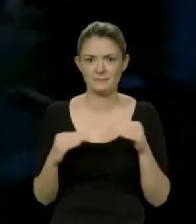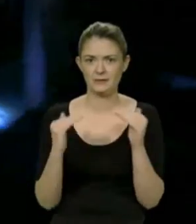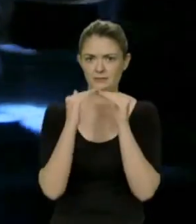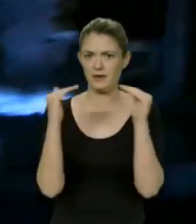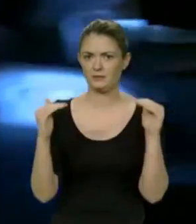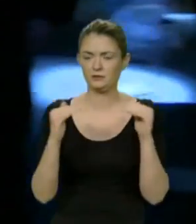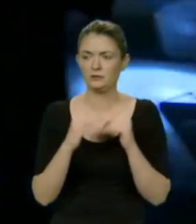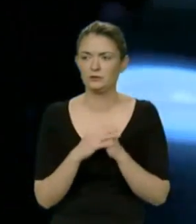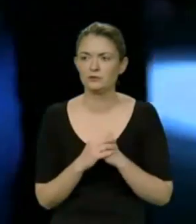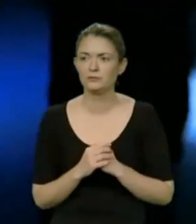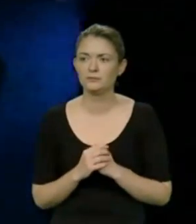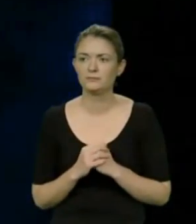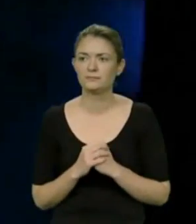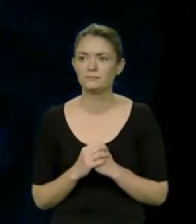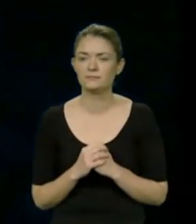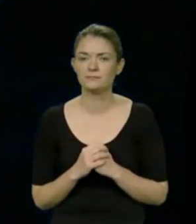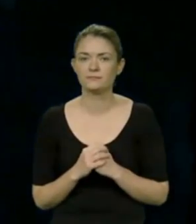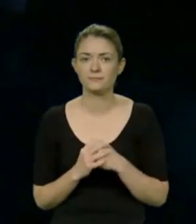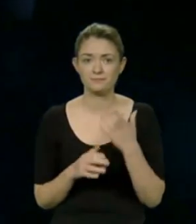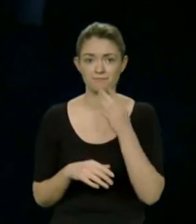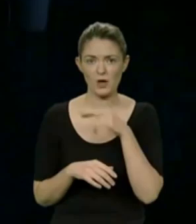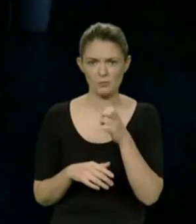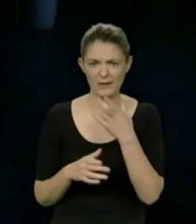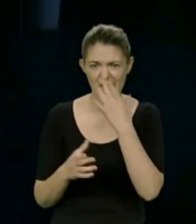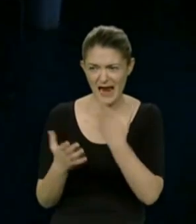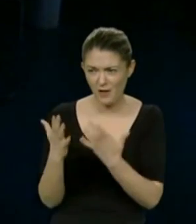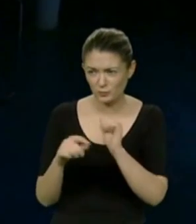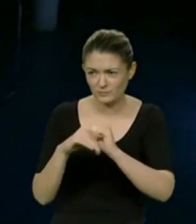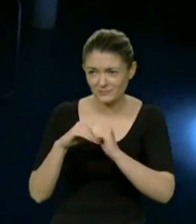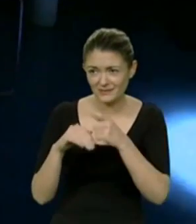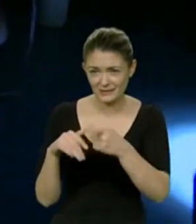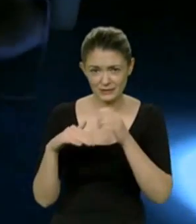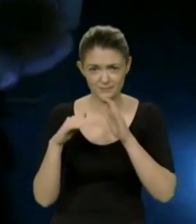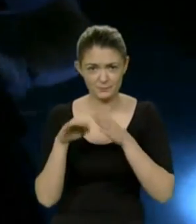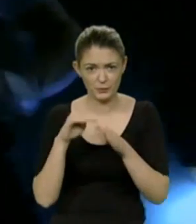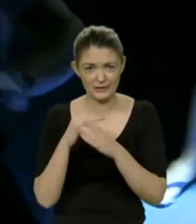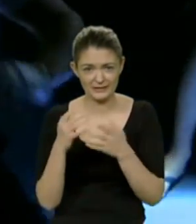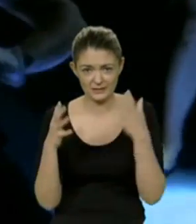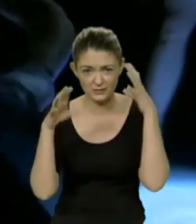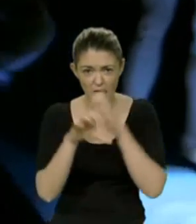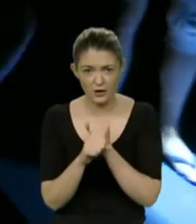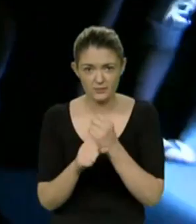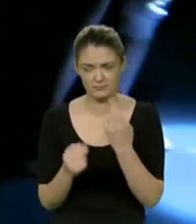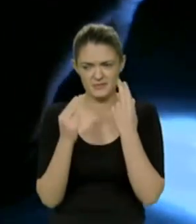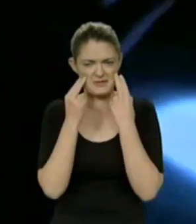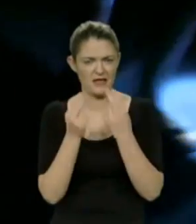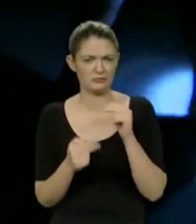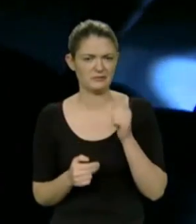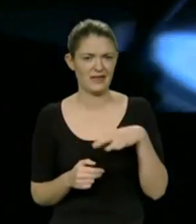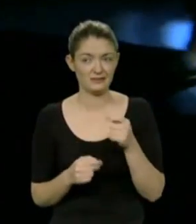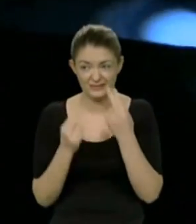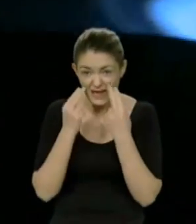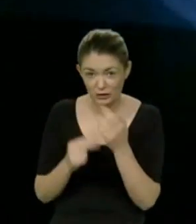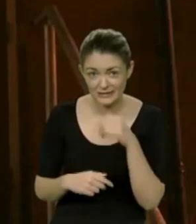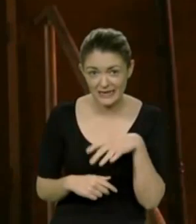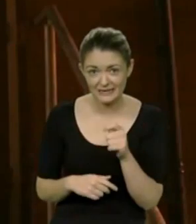how in the name of Jesus can you be spit shining boots in the dark? Get a natural talent for it. A natural talent is right. I'm able to see the glare off. Sure